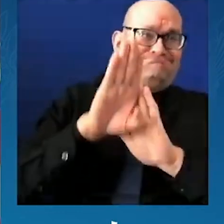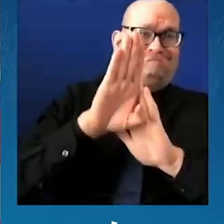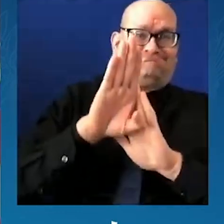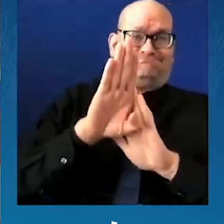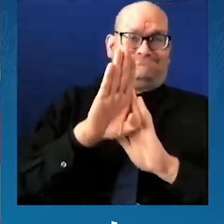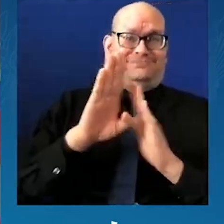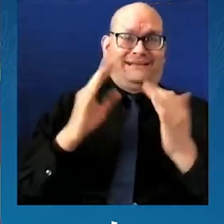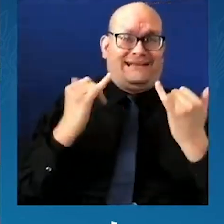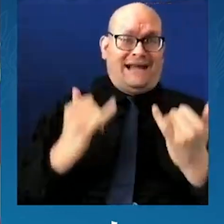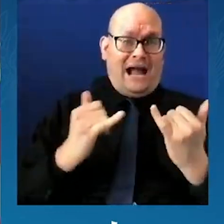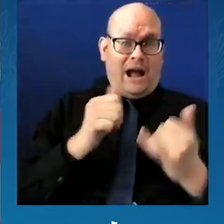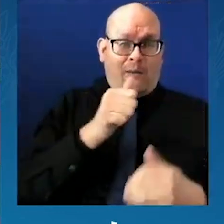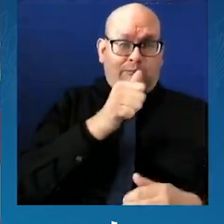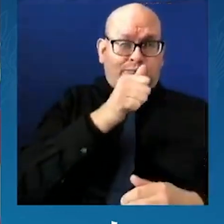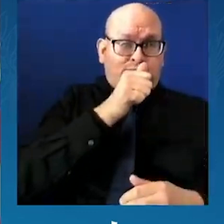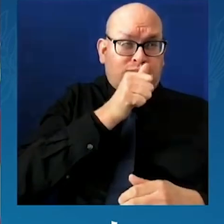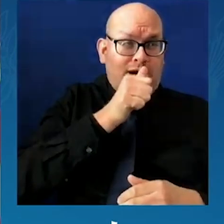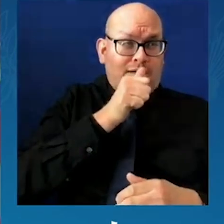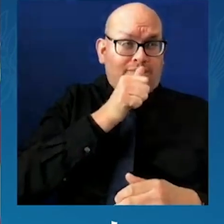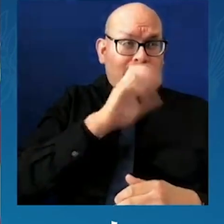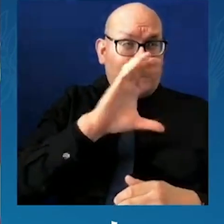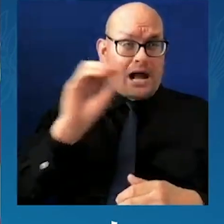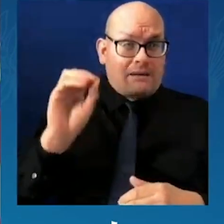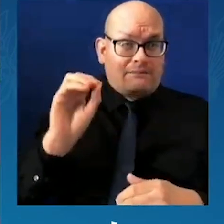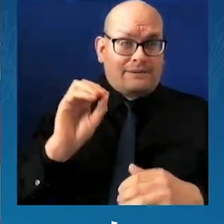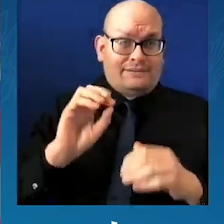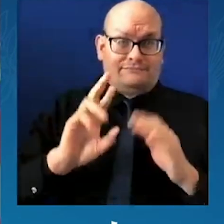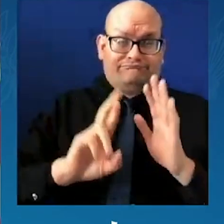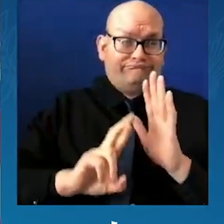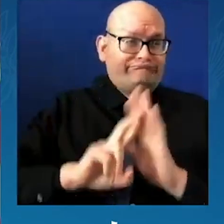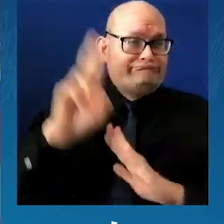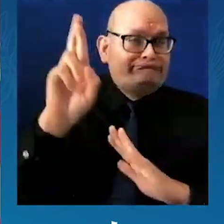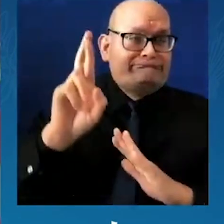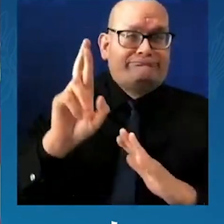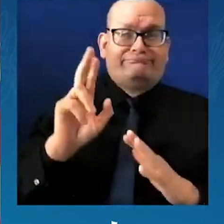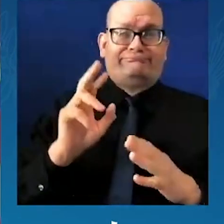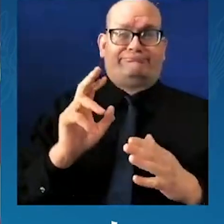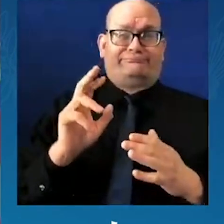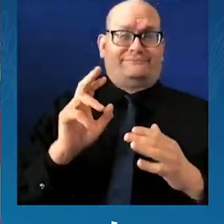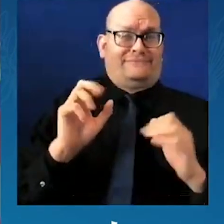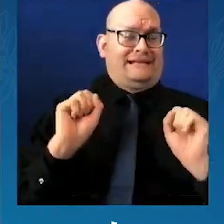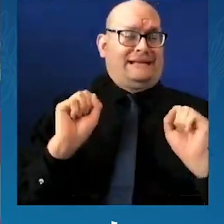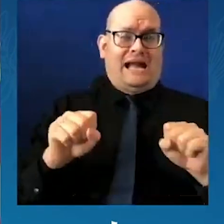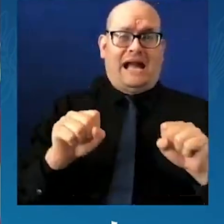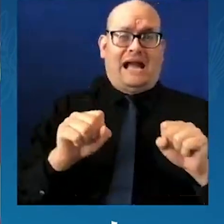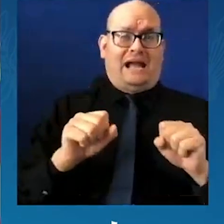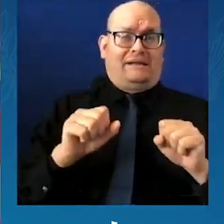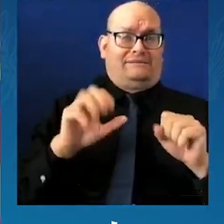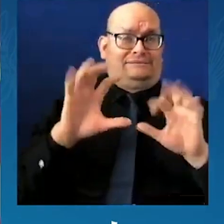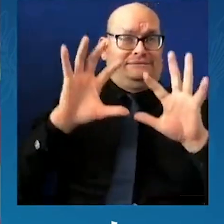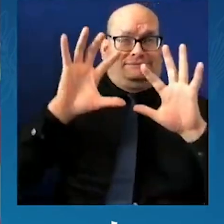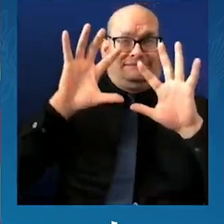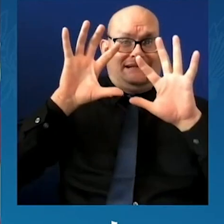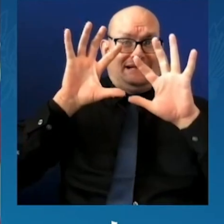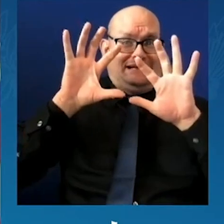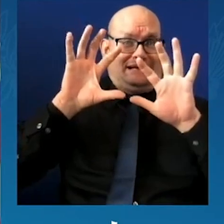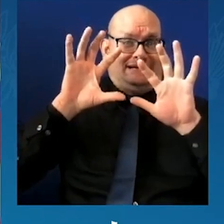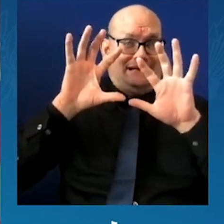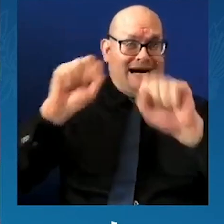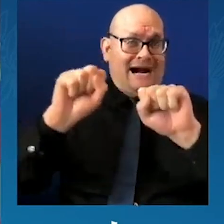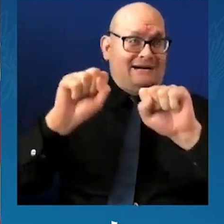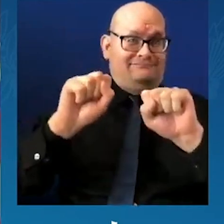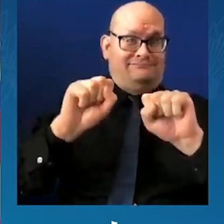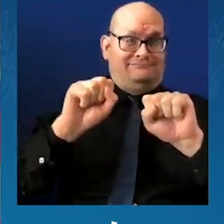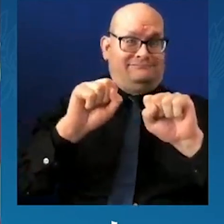orbit. They can capture and move space debris out of the way of our satellites and